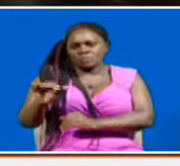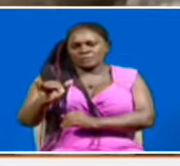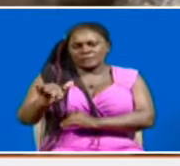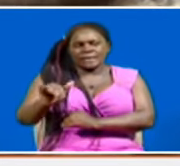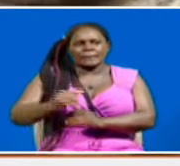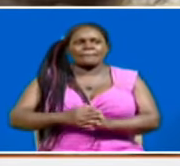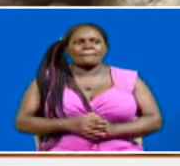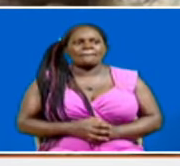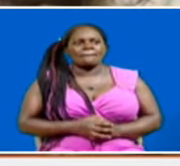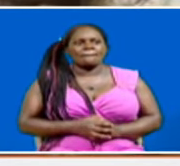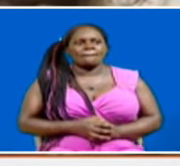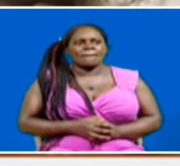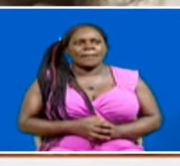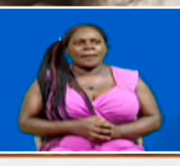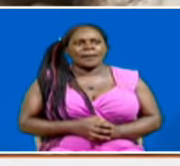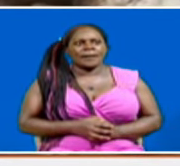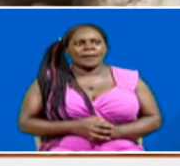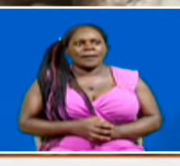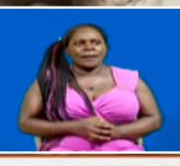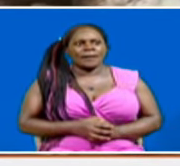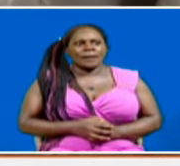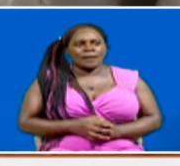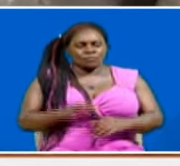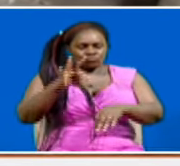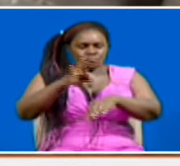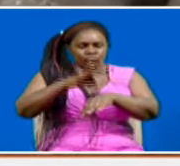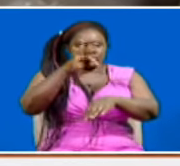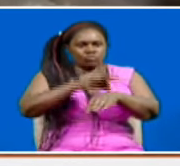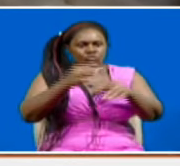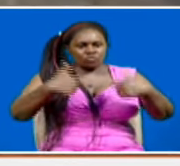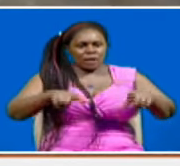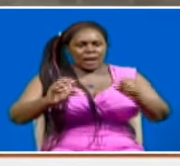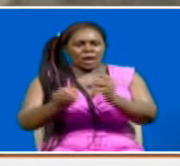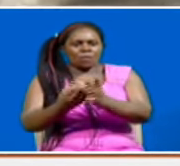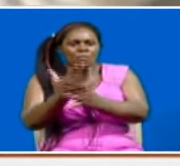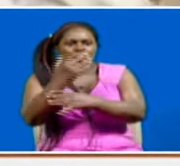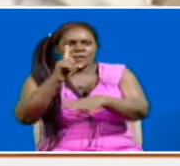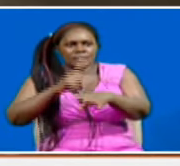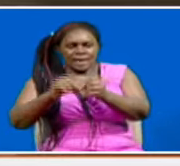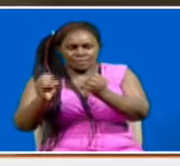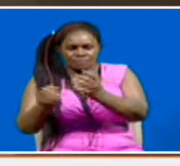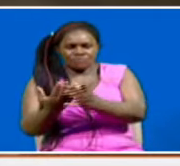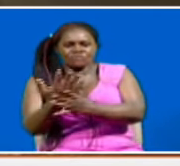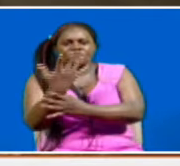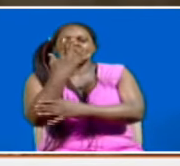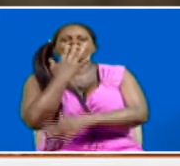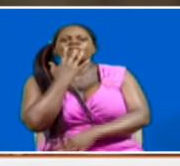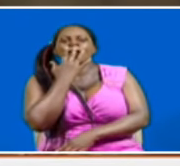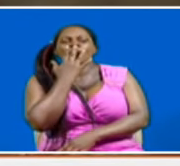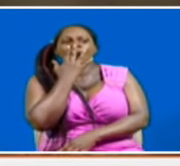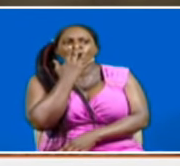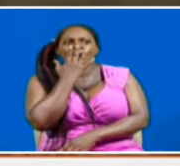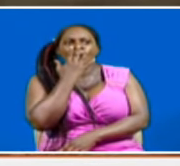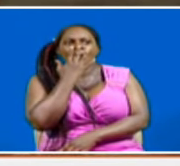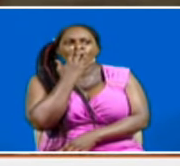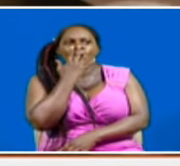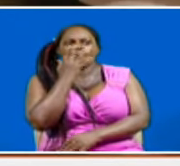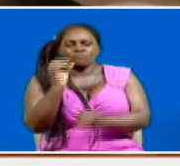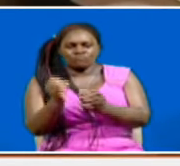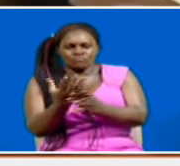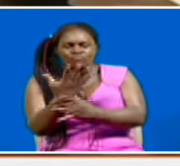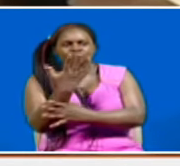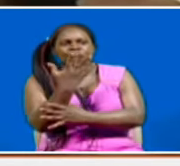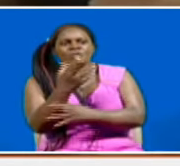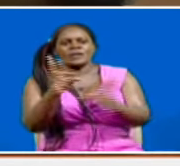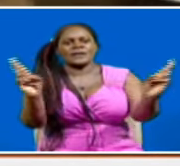days. They are perforated to give way for germination. And when the flowers, which are basically the desired product, sprout,